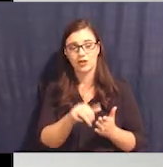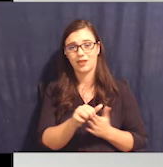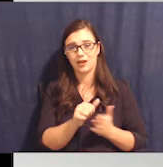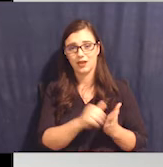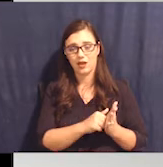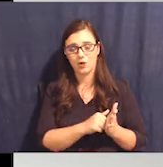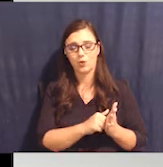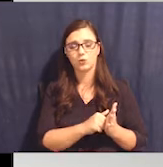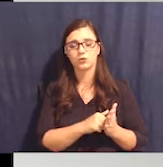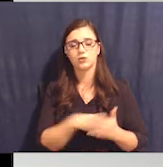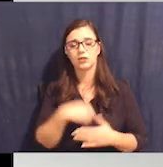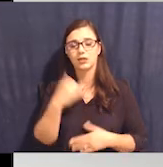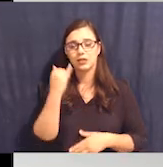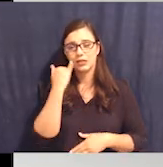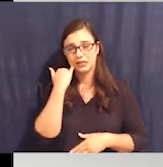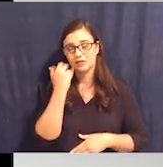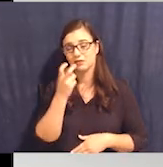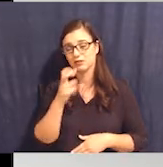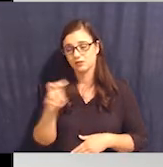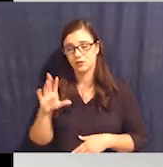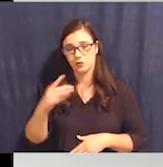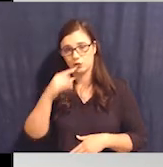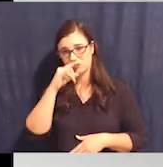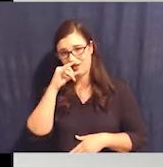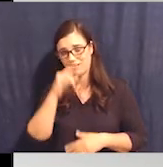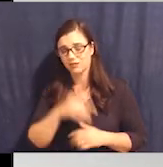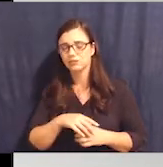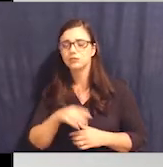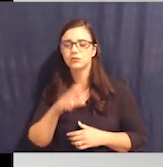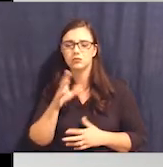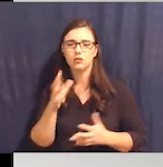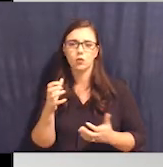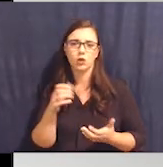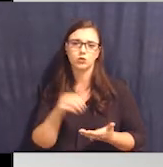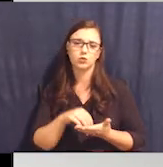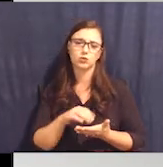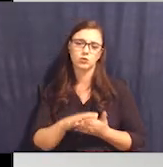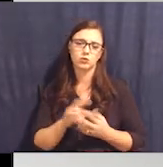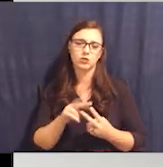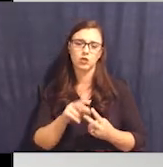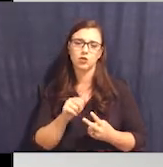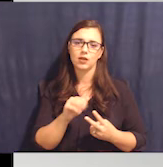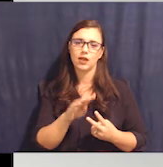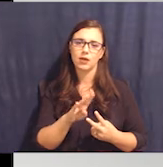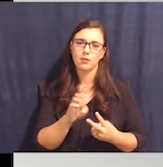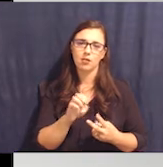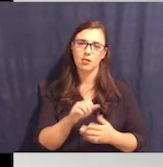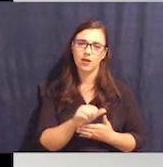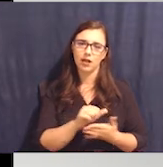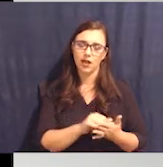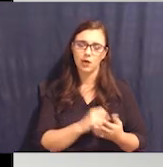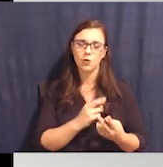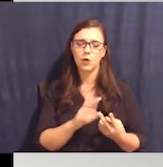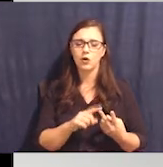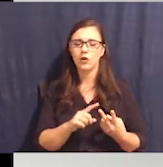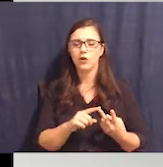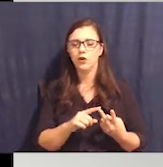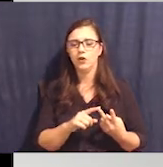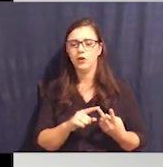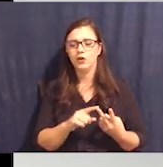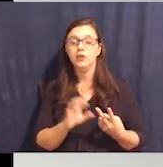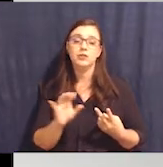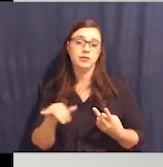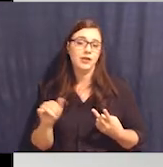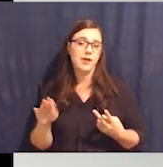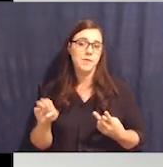whoever started the account, if it goes to your child, then you're going to want to put it either in an ABLE account, or you're going